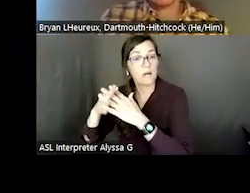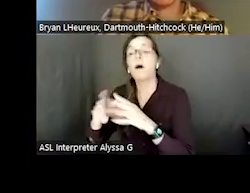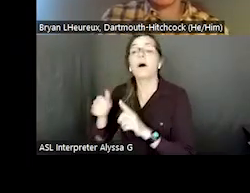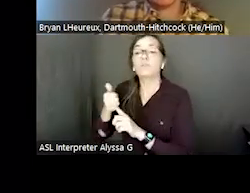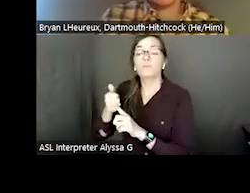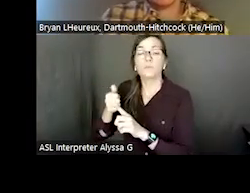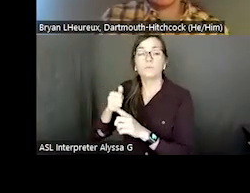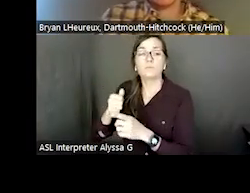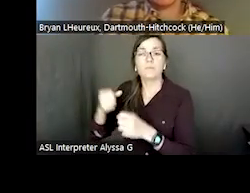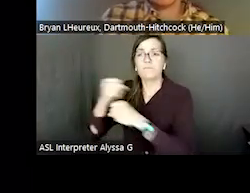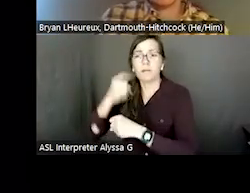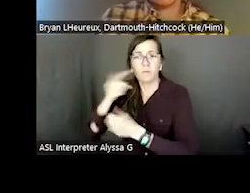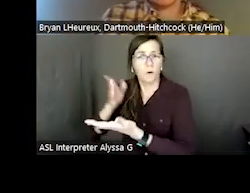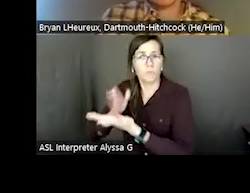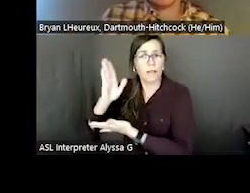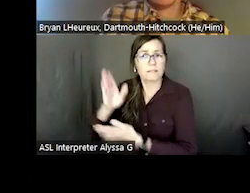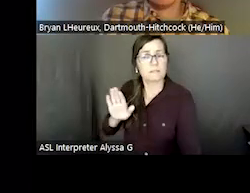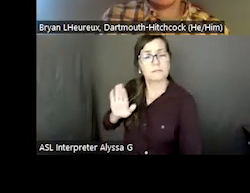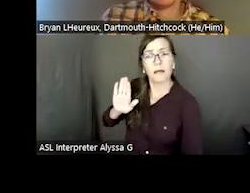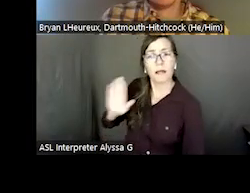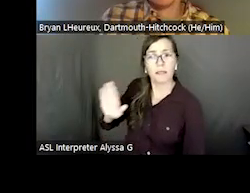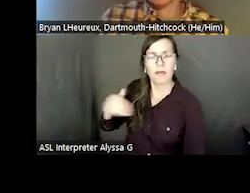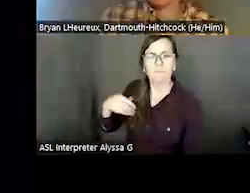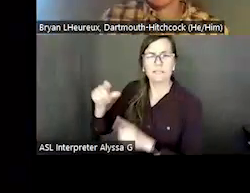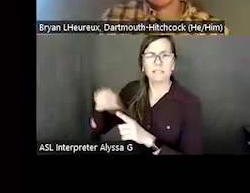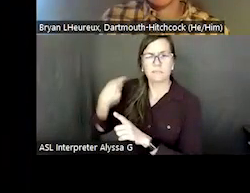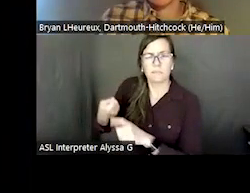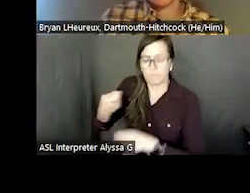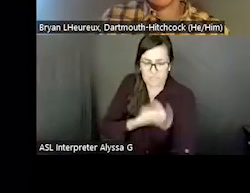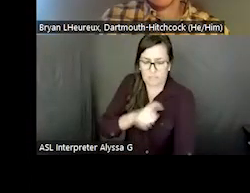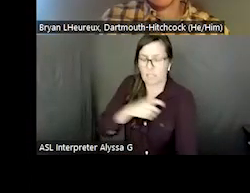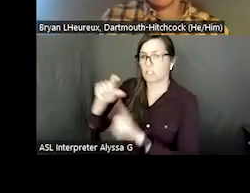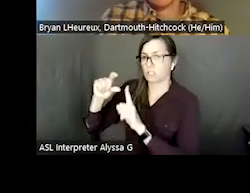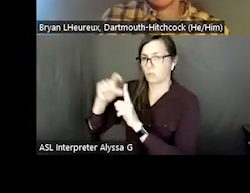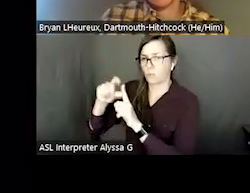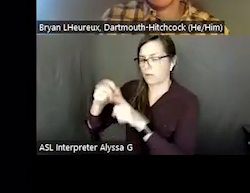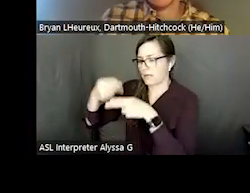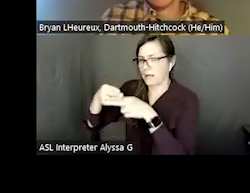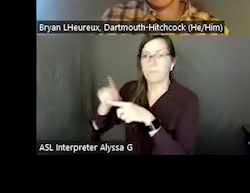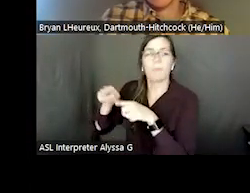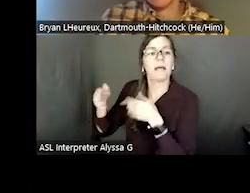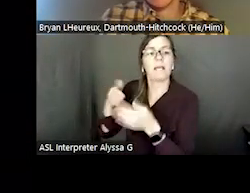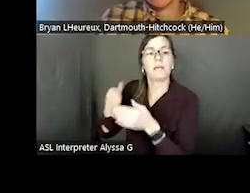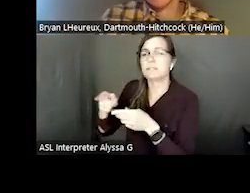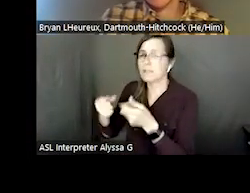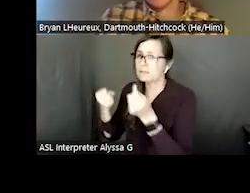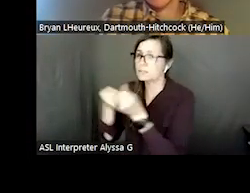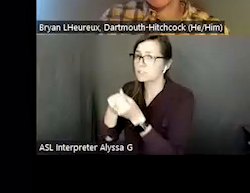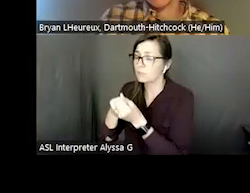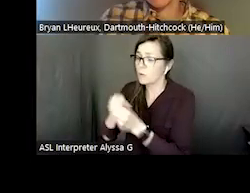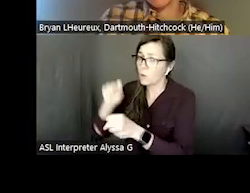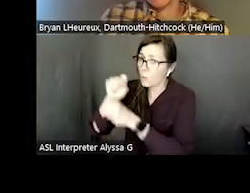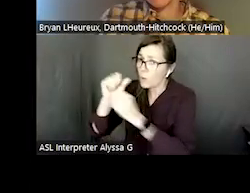Unida. And their mission is to empower women workers, especially women workers of color and their families, to